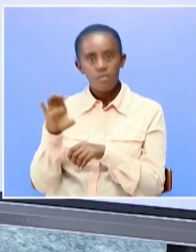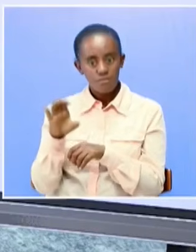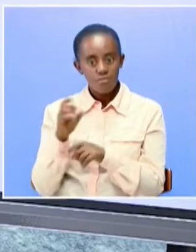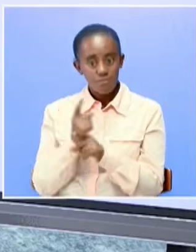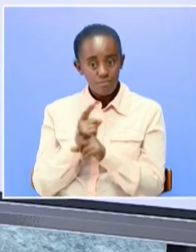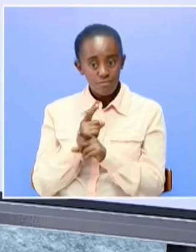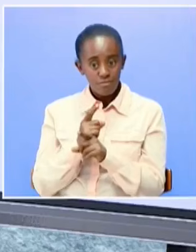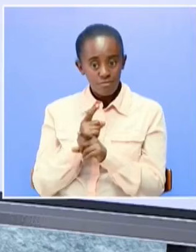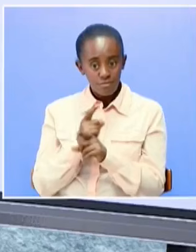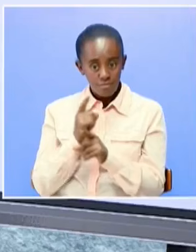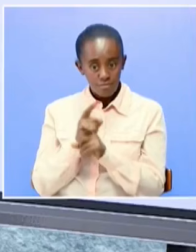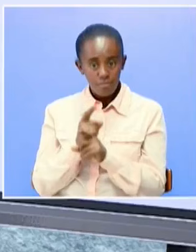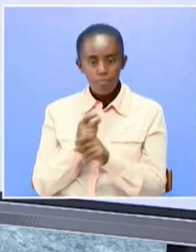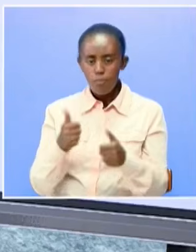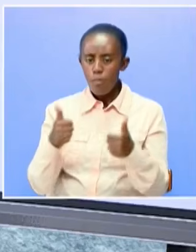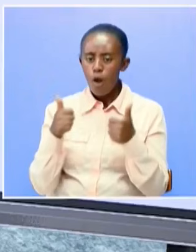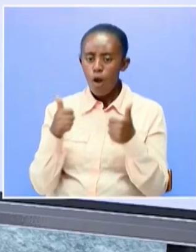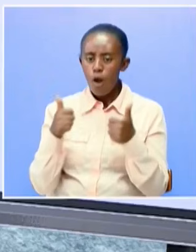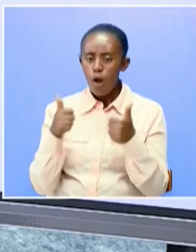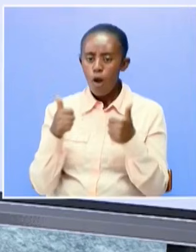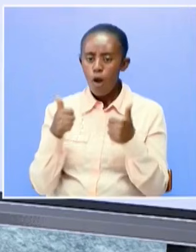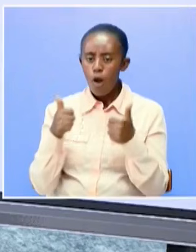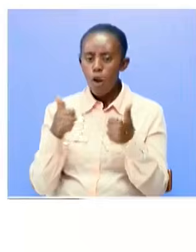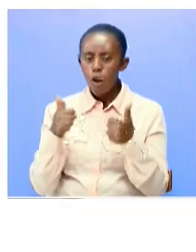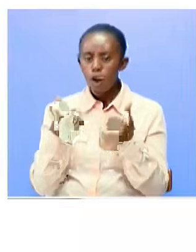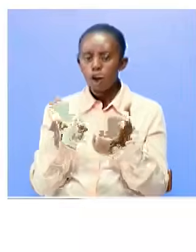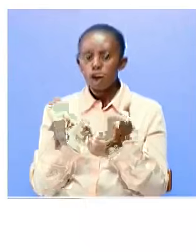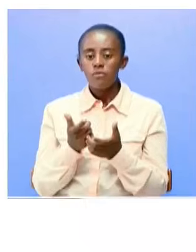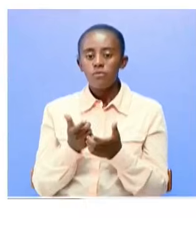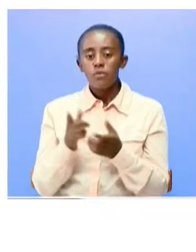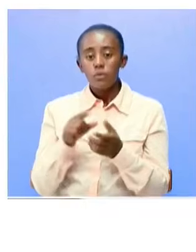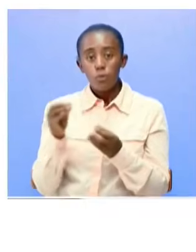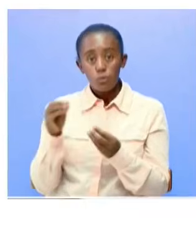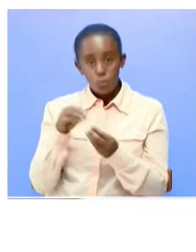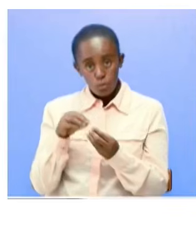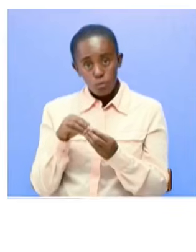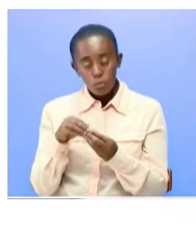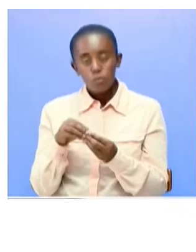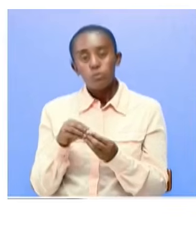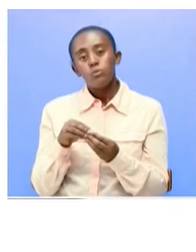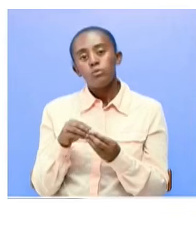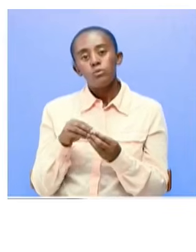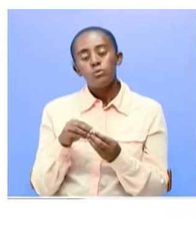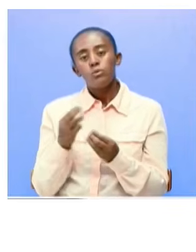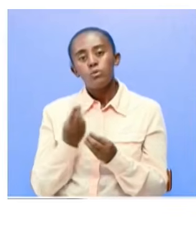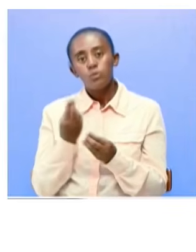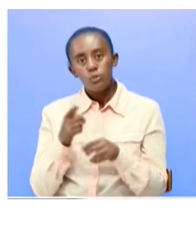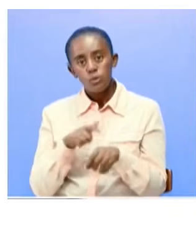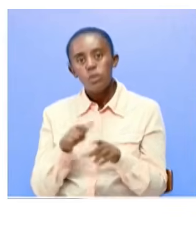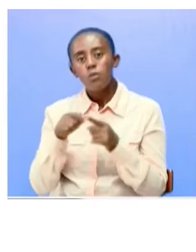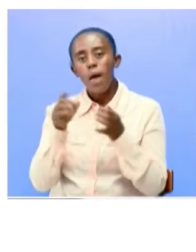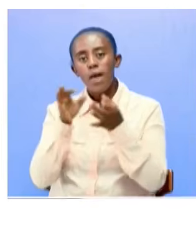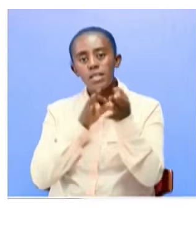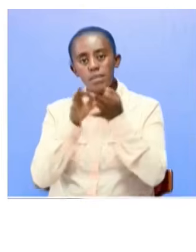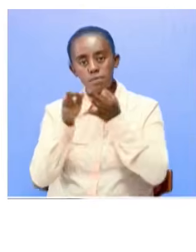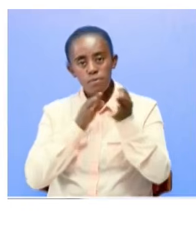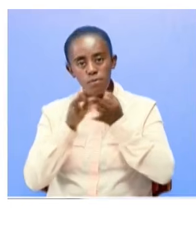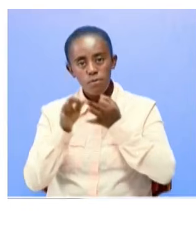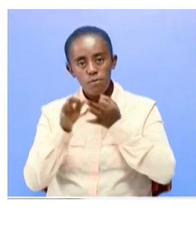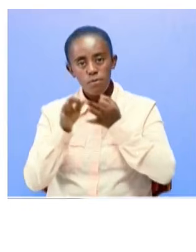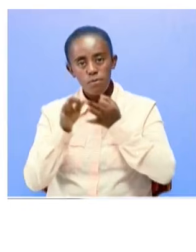right? Bravo. Not only that, and also we can use to express